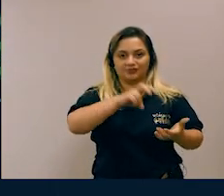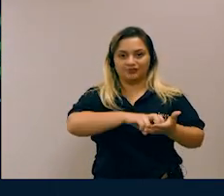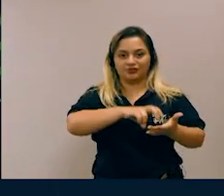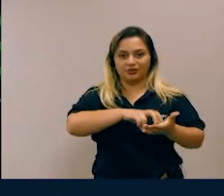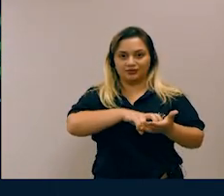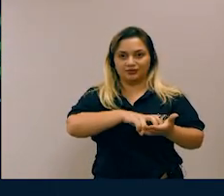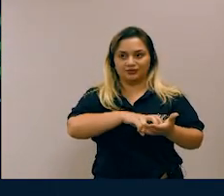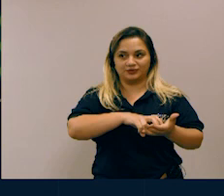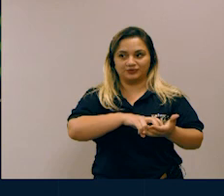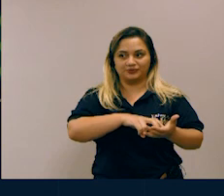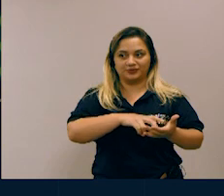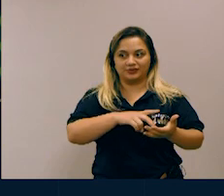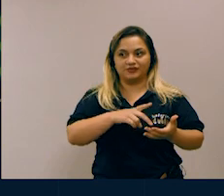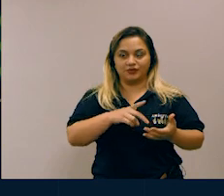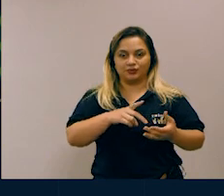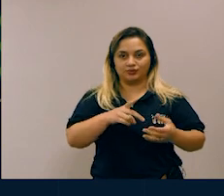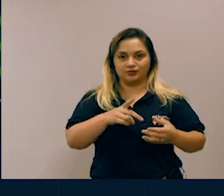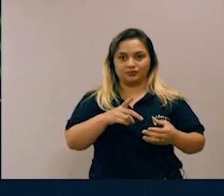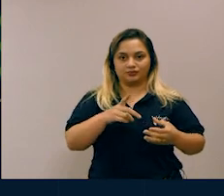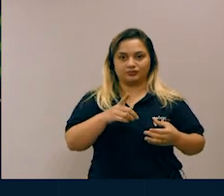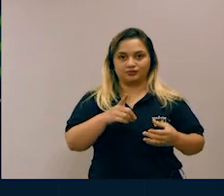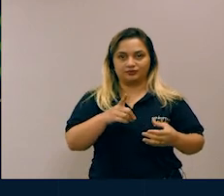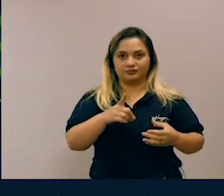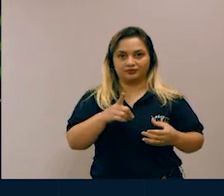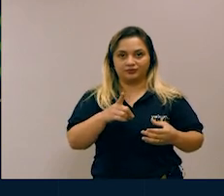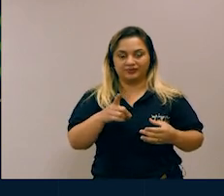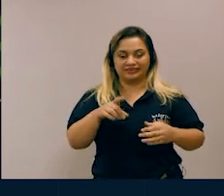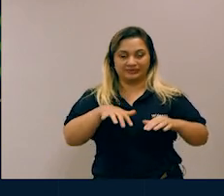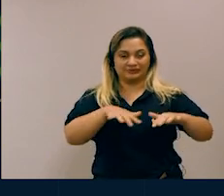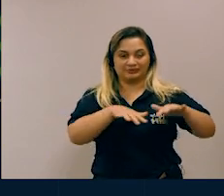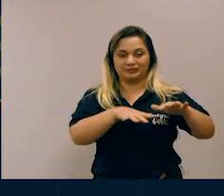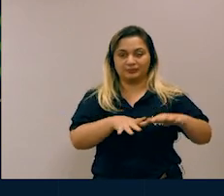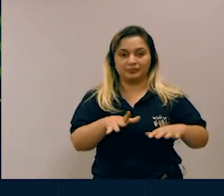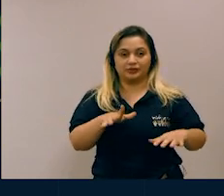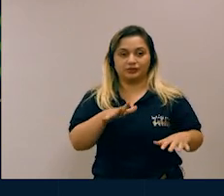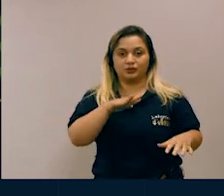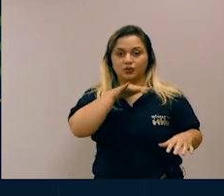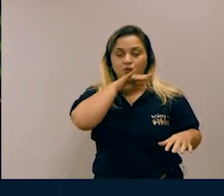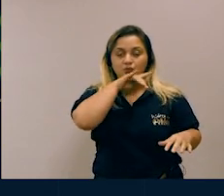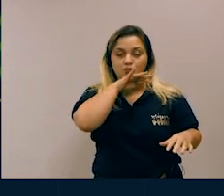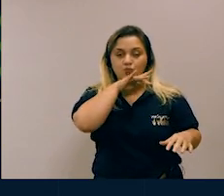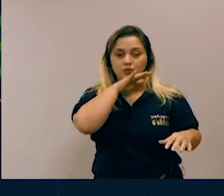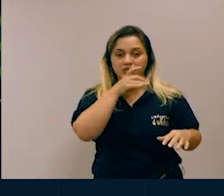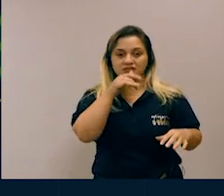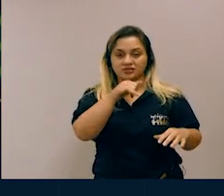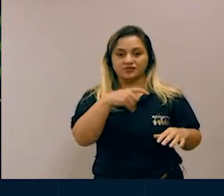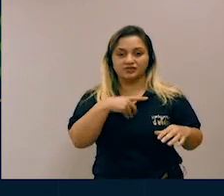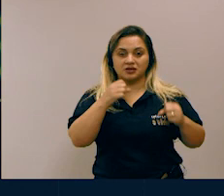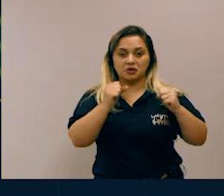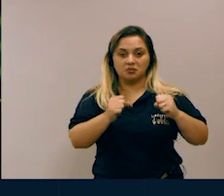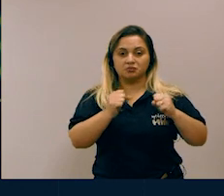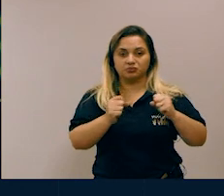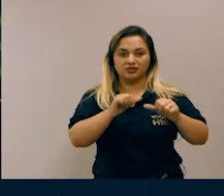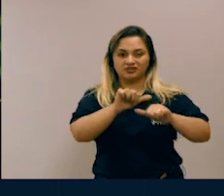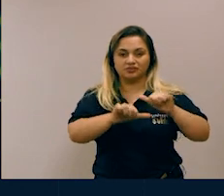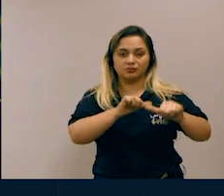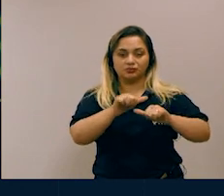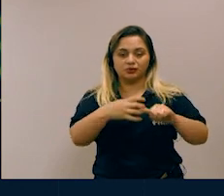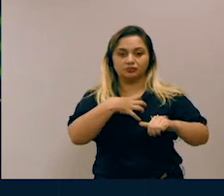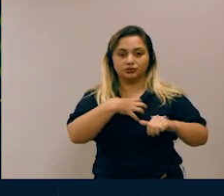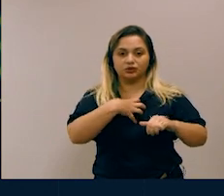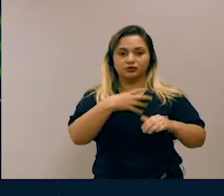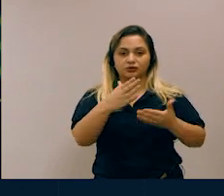morning is a really terrible hour. And if we could shift just some of these people's behavior to the left or to the right, we could create a